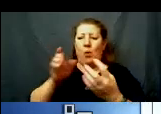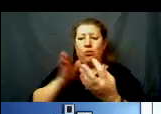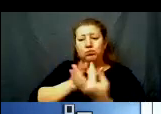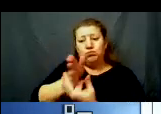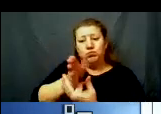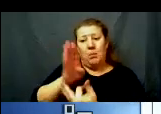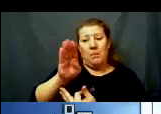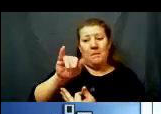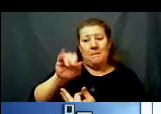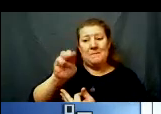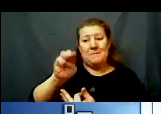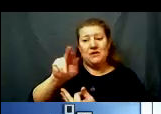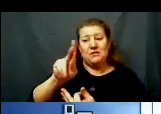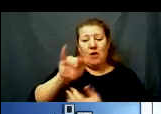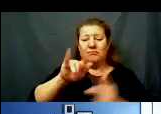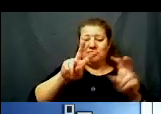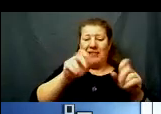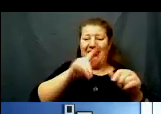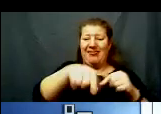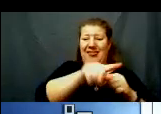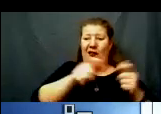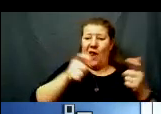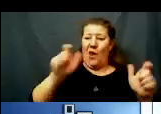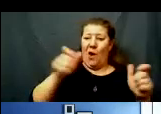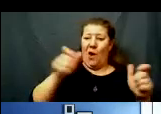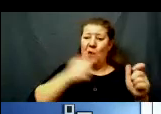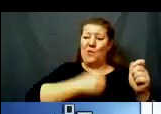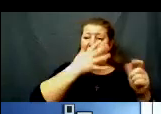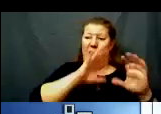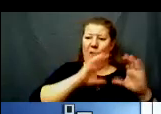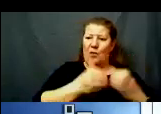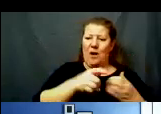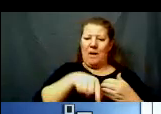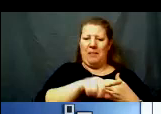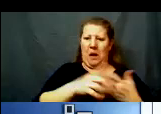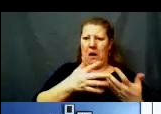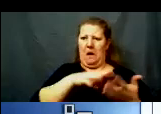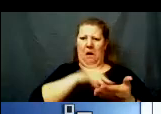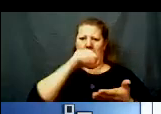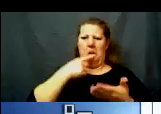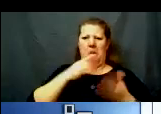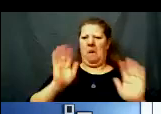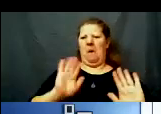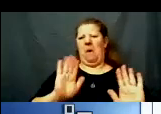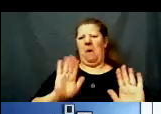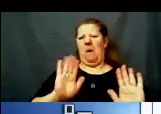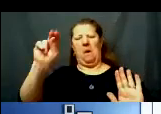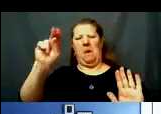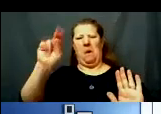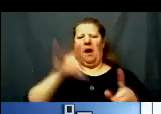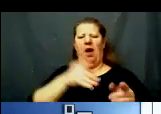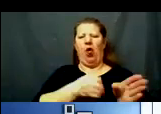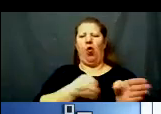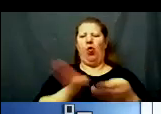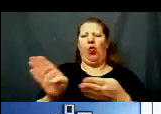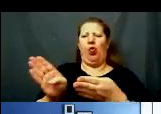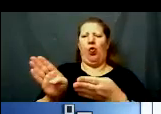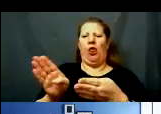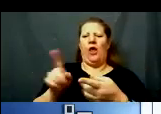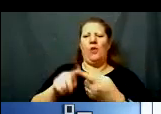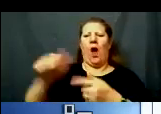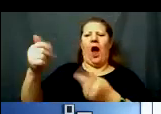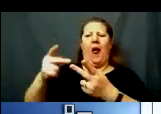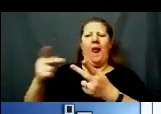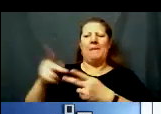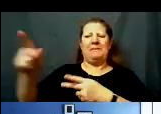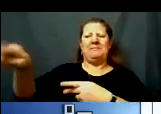Dakota. And then they got the memo and realized, oh yeah, that's kind of not how things work in the United States. Let's target these indigenous communities.